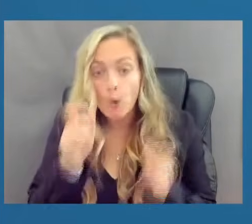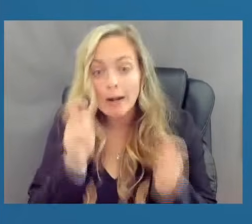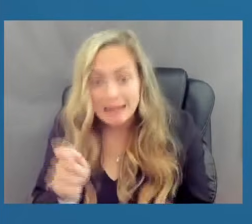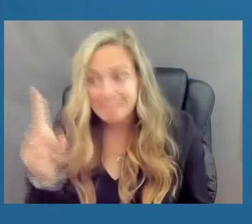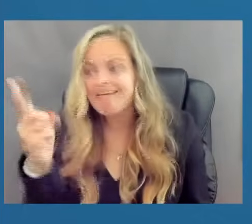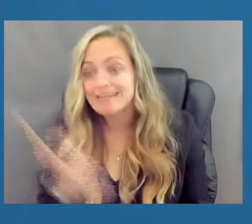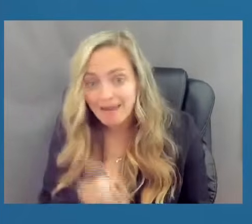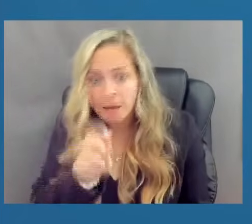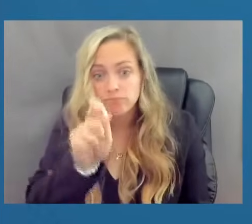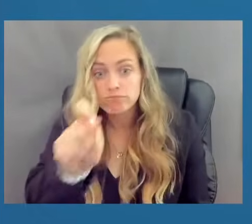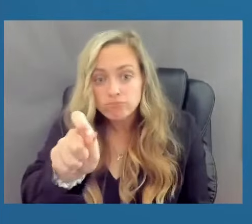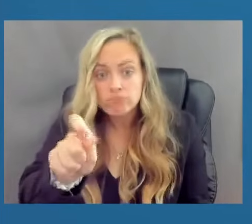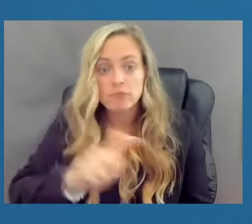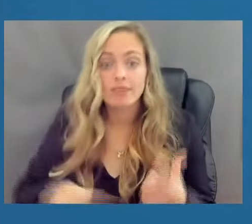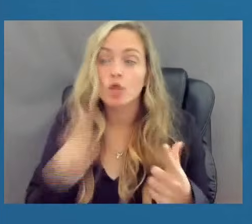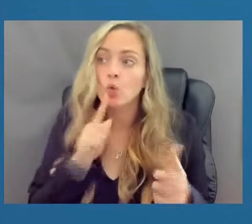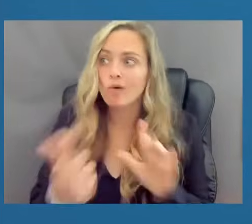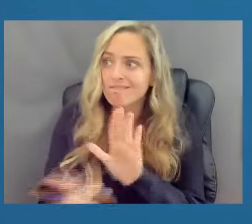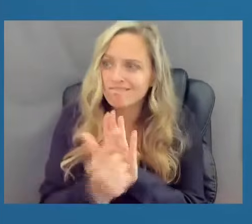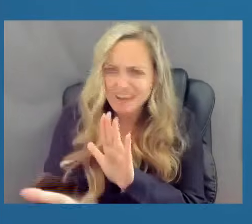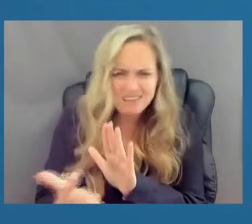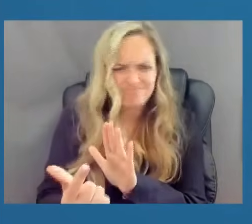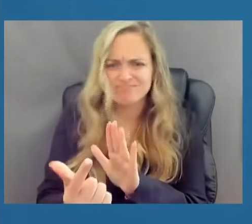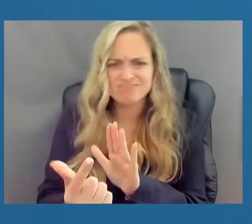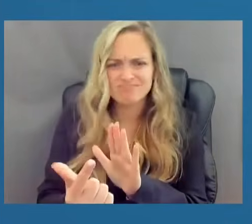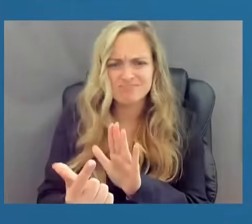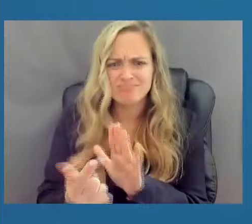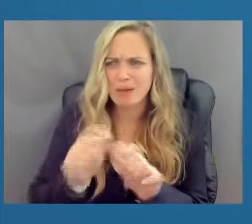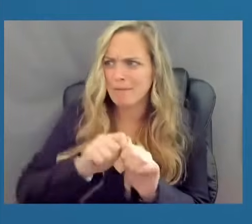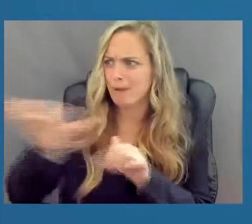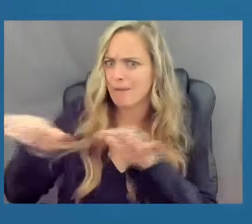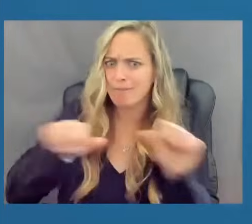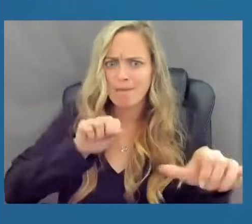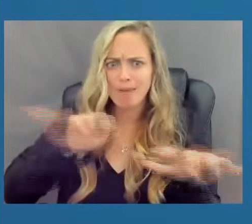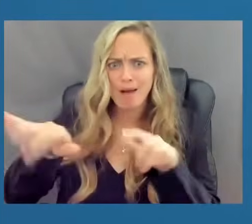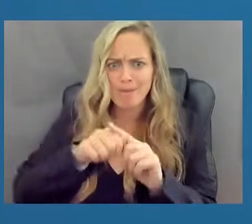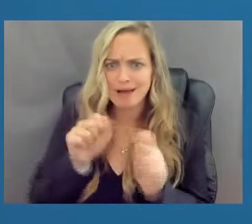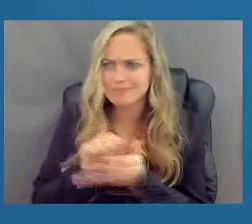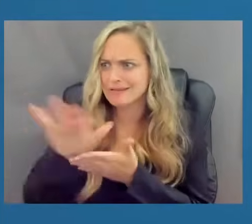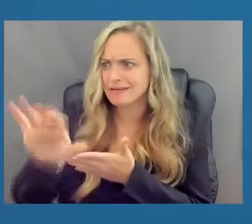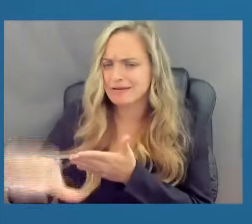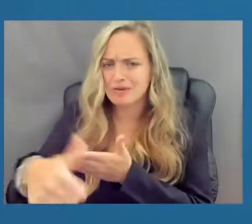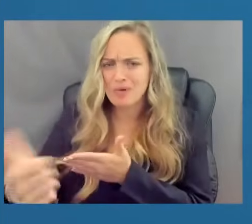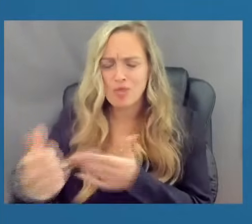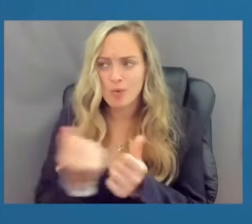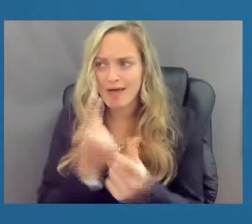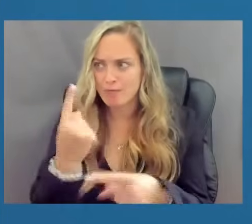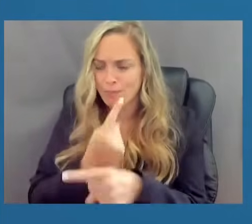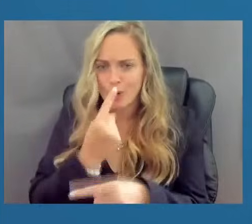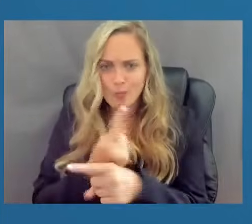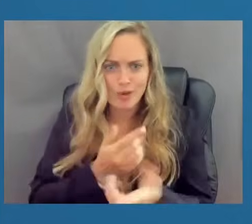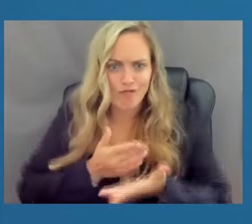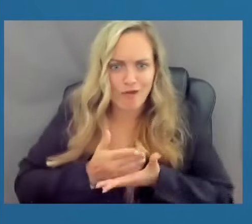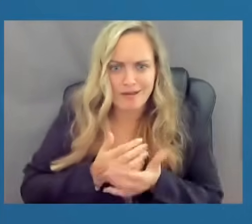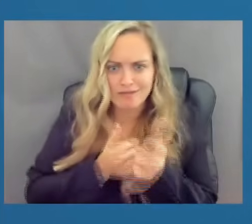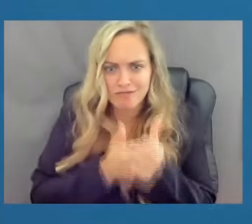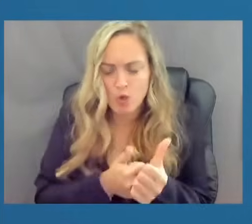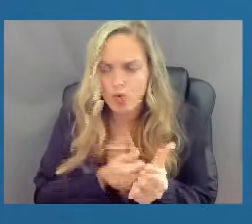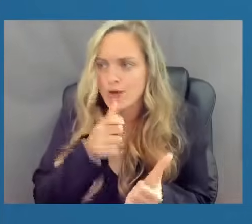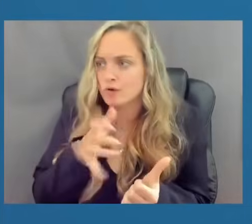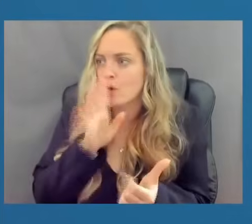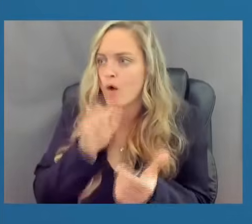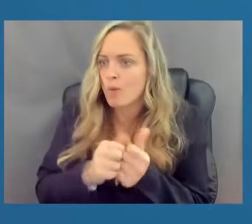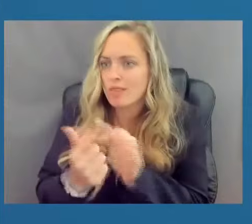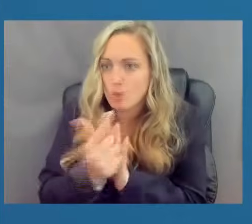otherwise, you're violating laws by shipping people off, deporting them without their due process, without even having a chance to talk to their lawyers. This is what